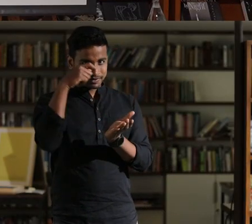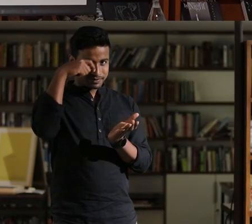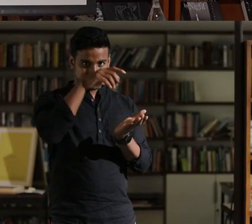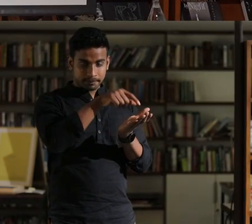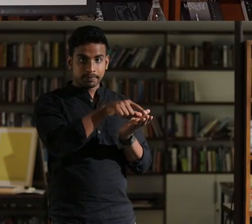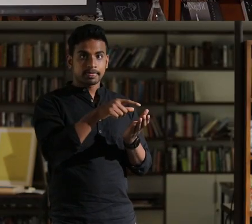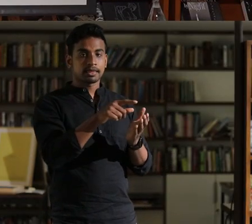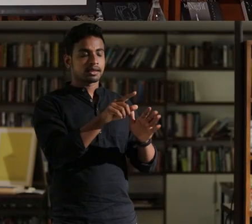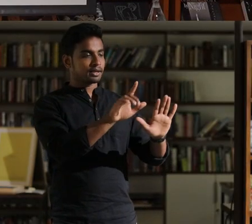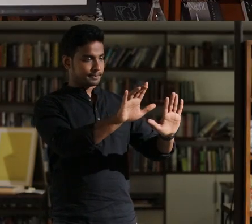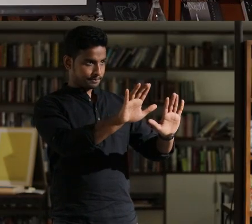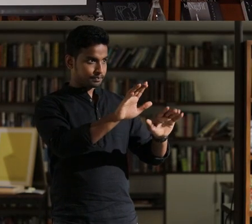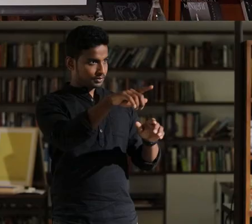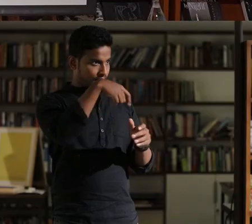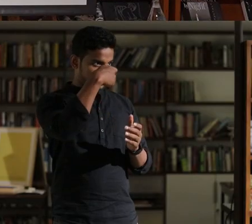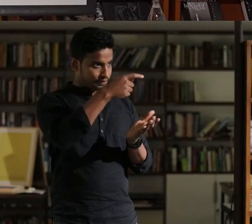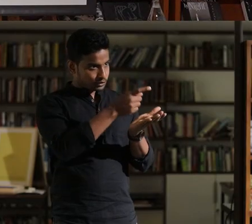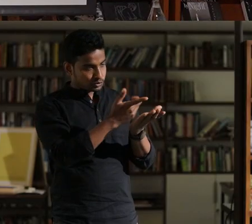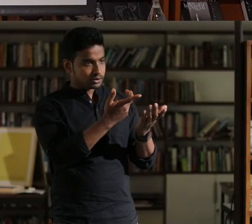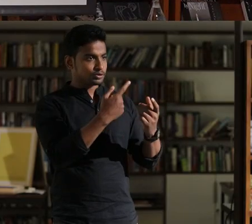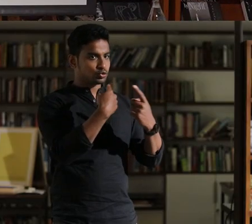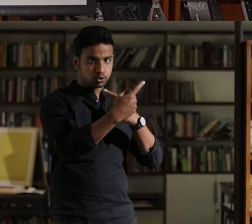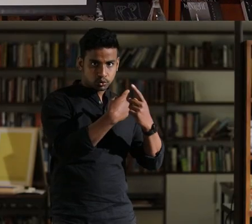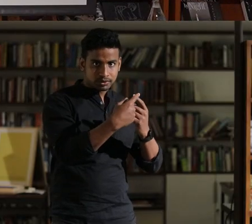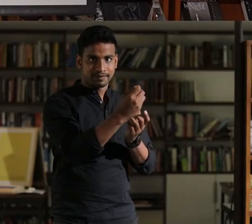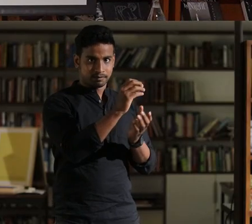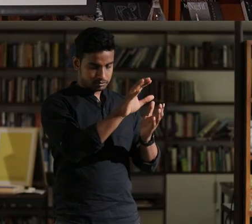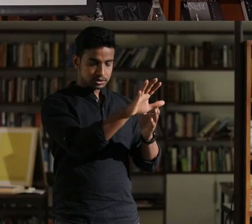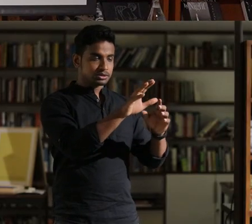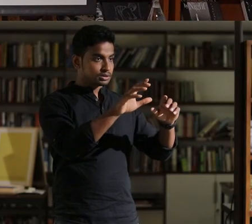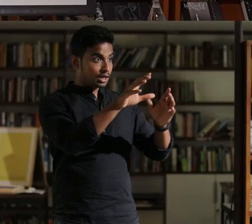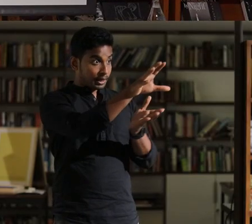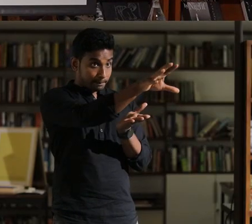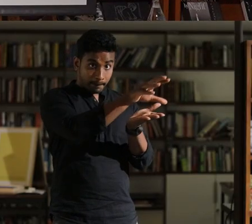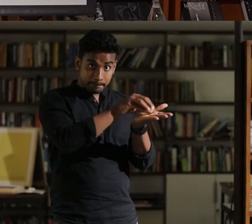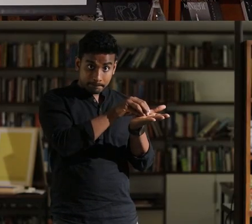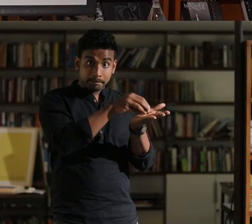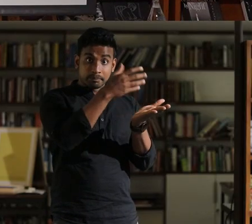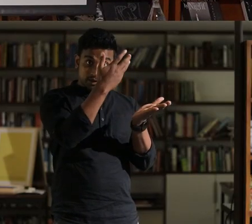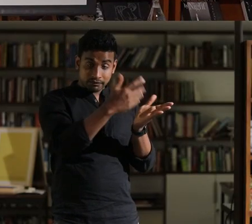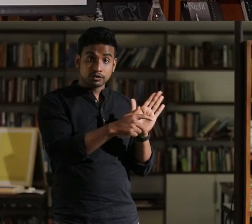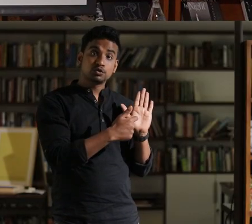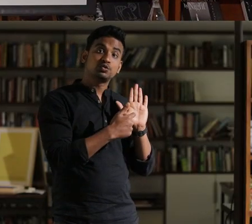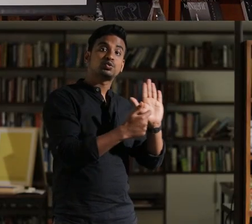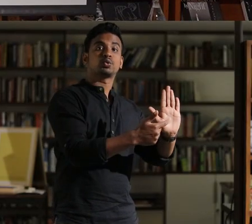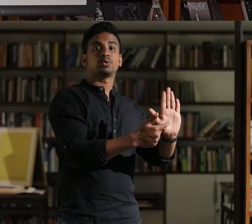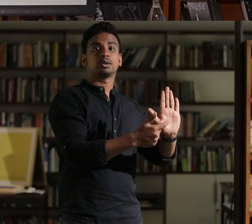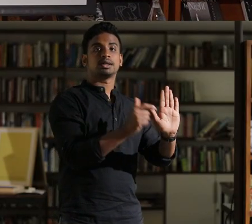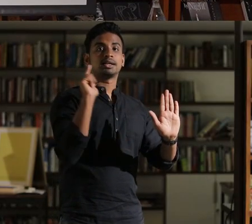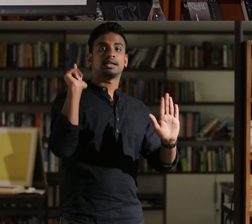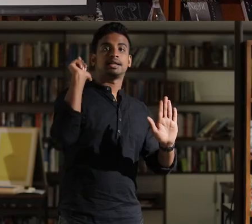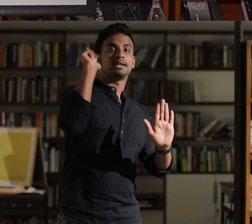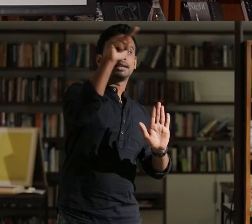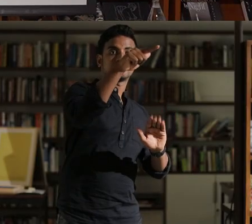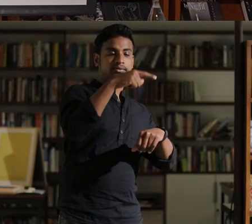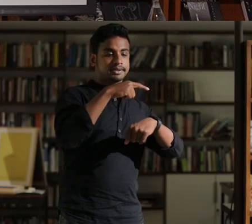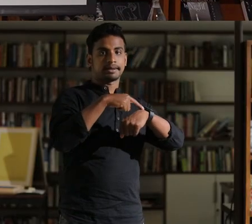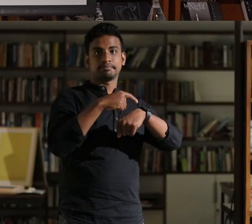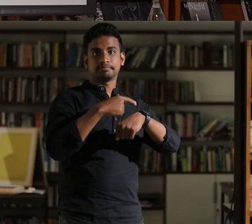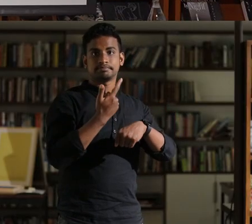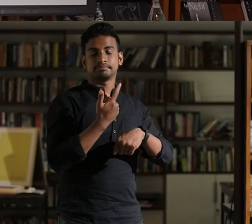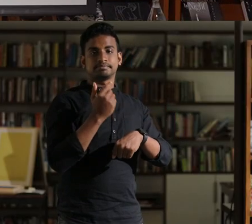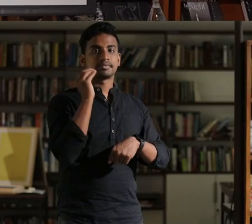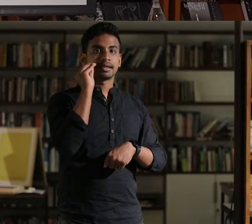shown back to you on such and such a date in such and such place. So at the time of questions, you